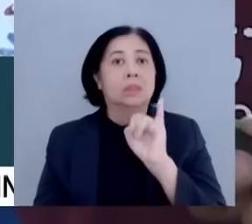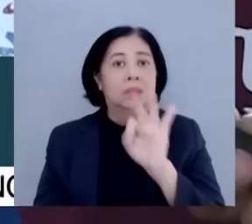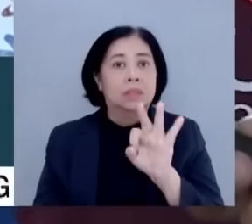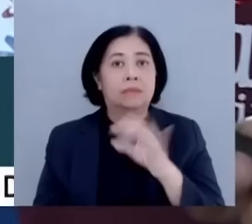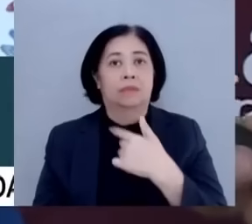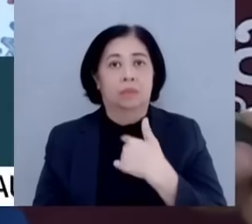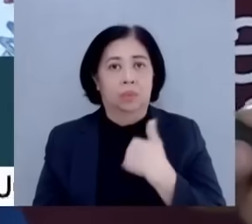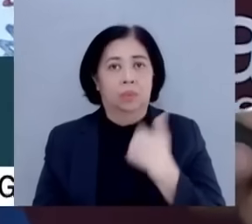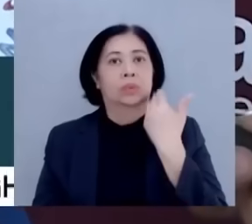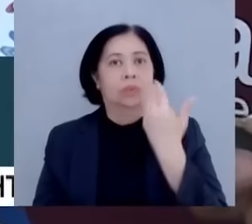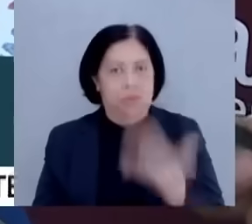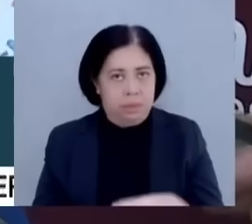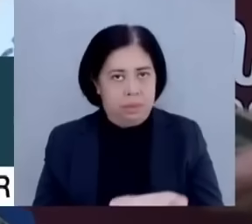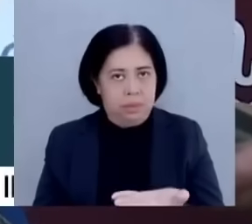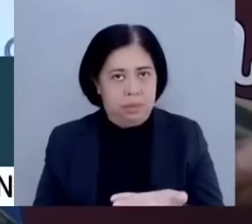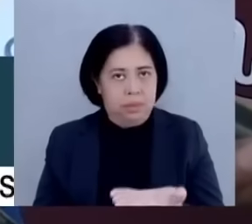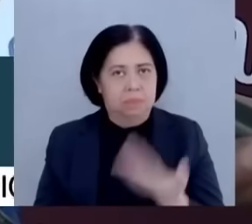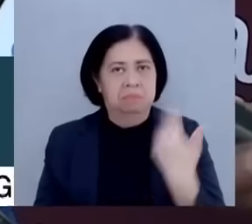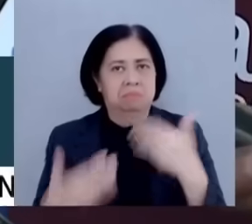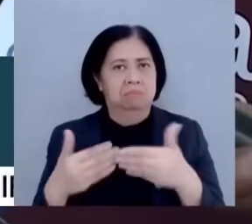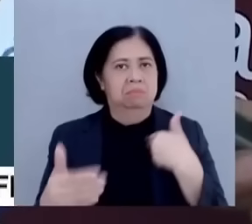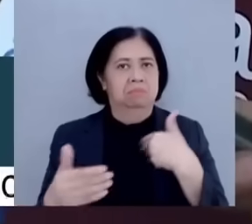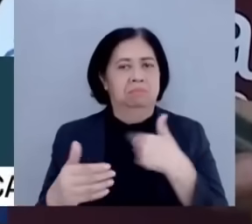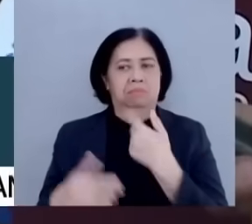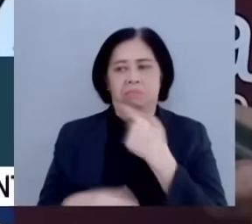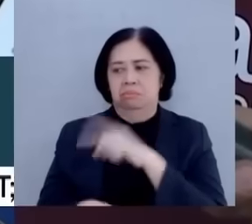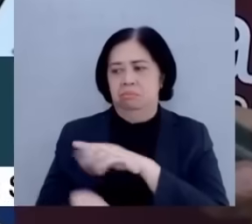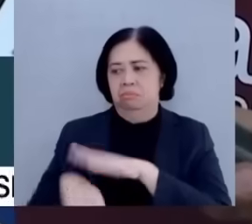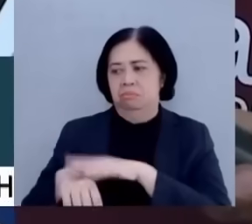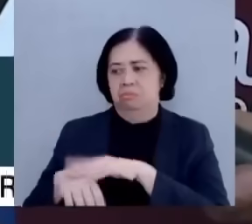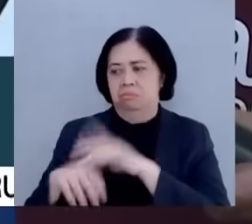I already asked a person